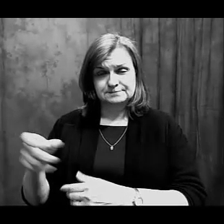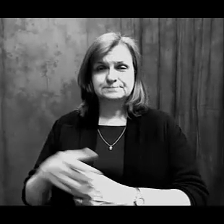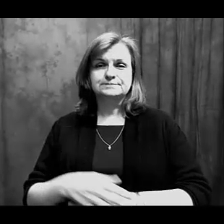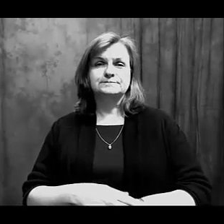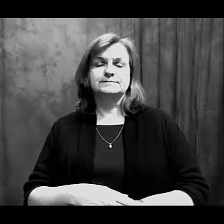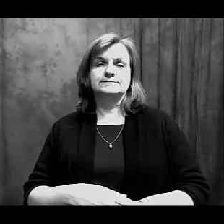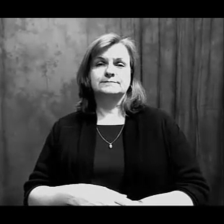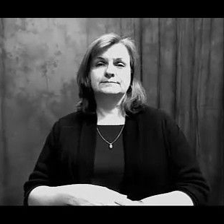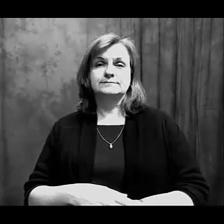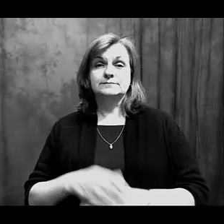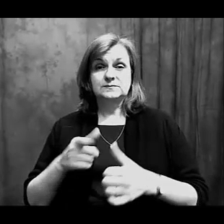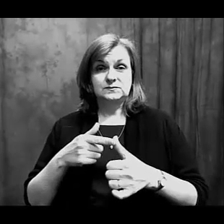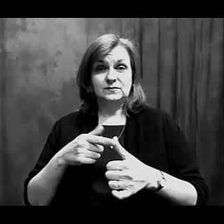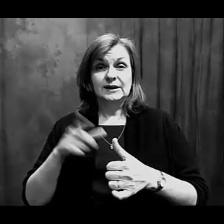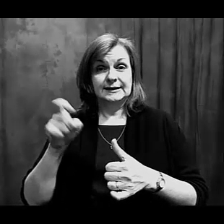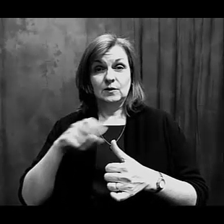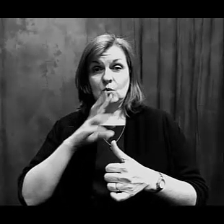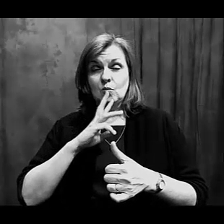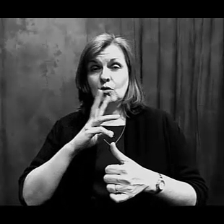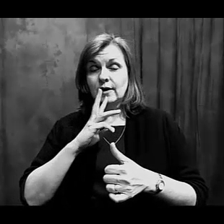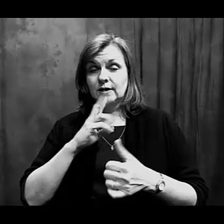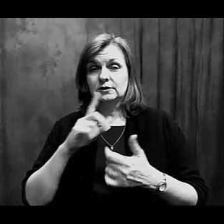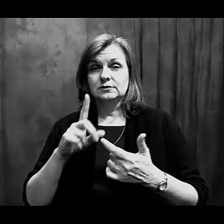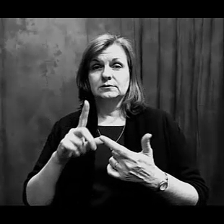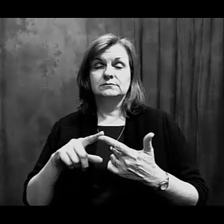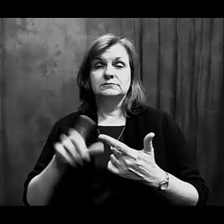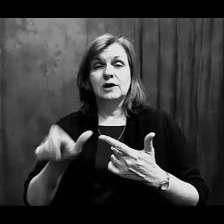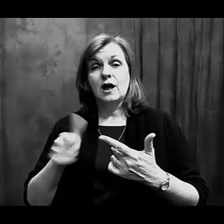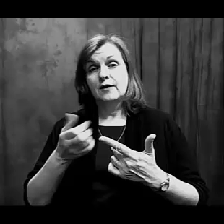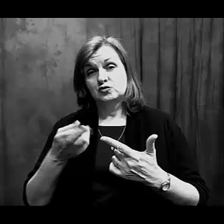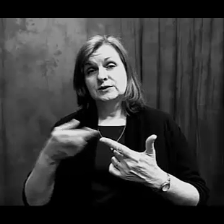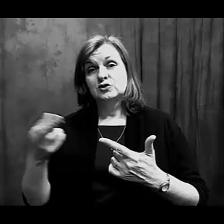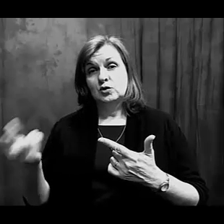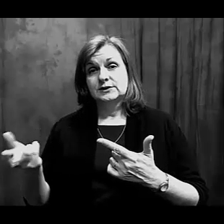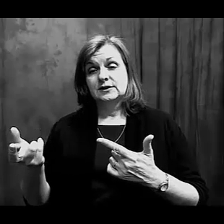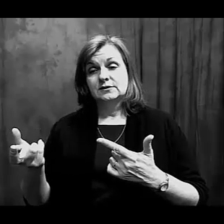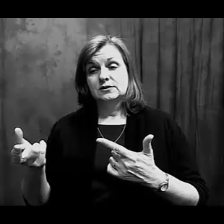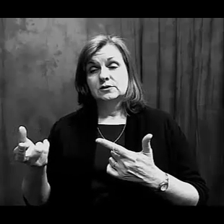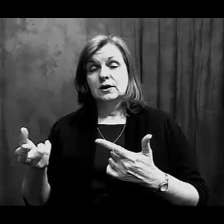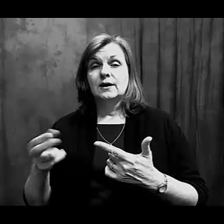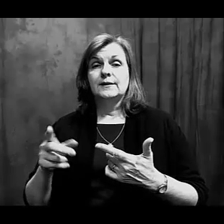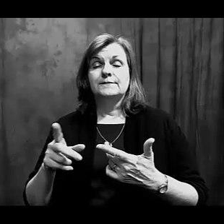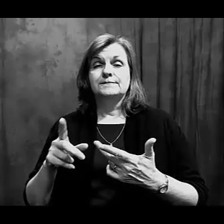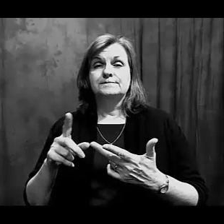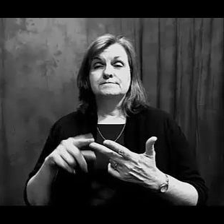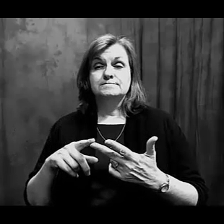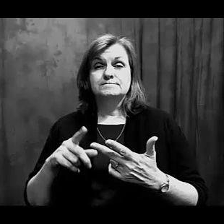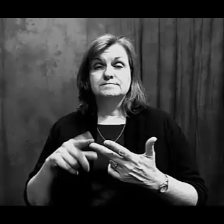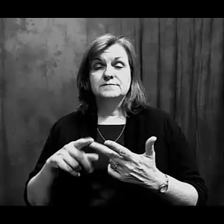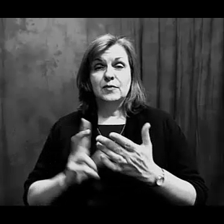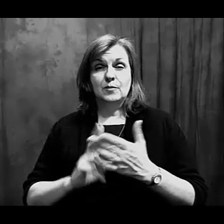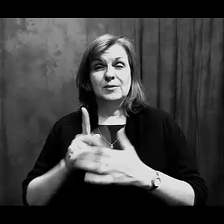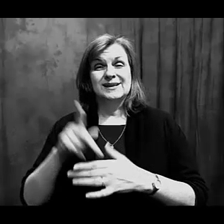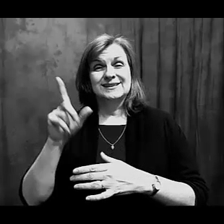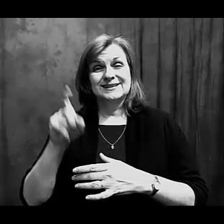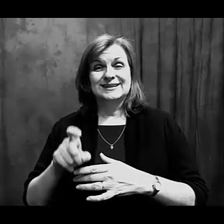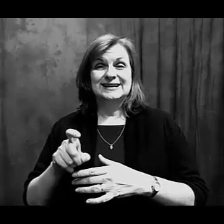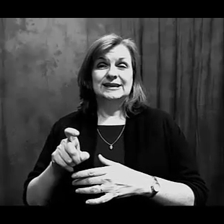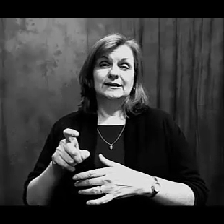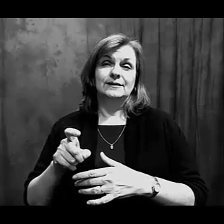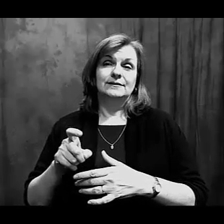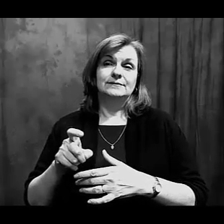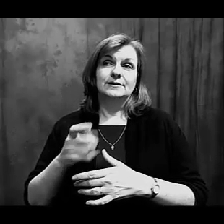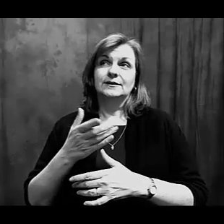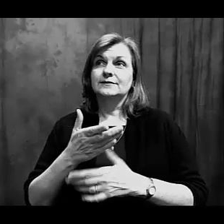So what do they need? Well, we talked a minute ago, they're going to need water and they're going to need other resources associated with them.